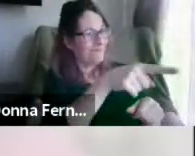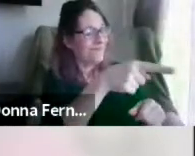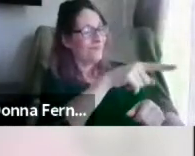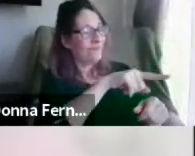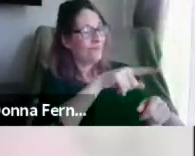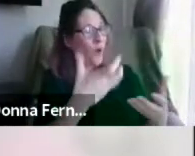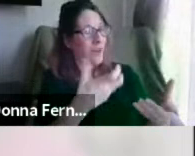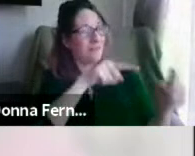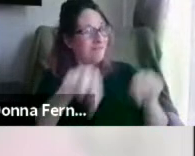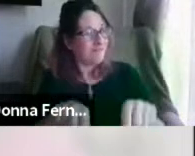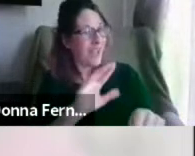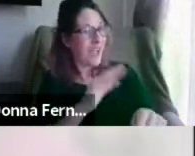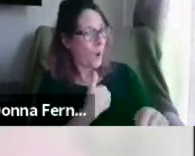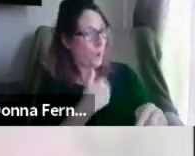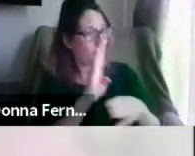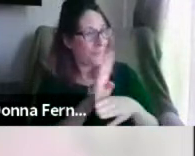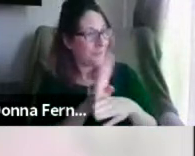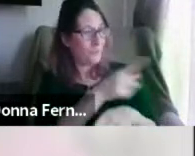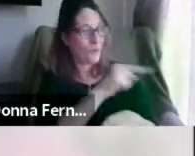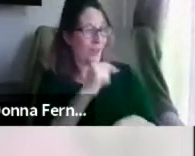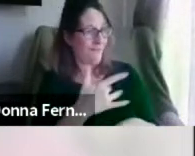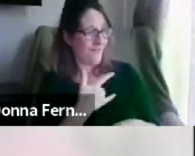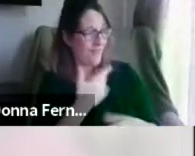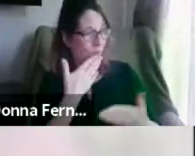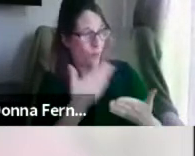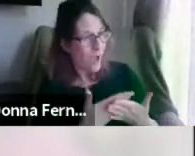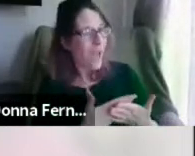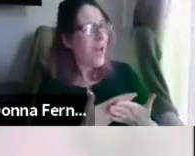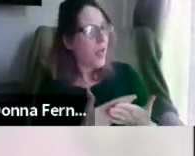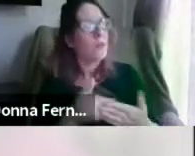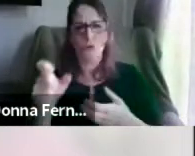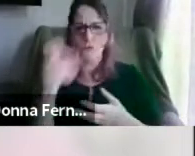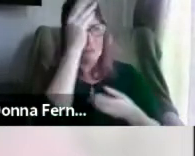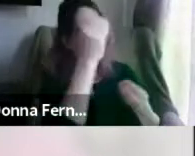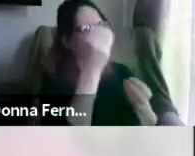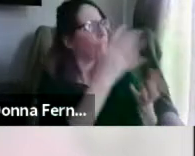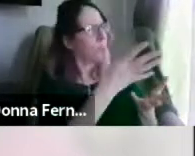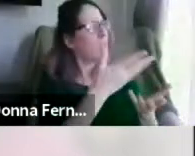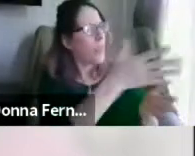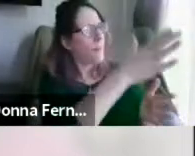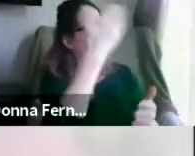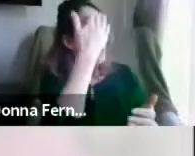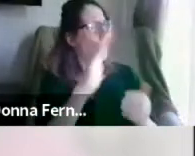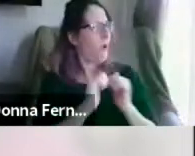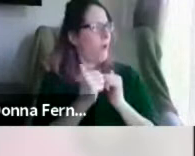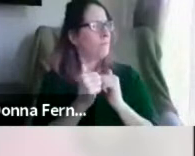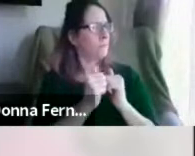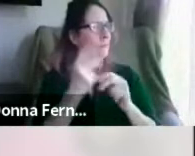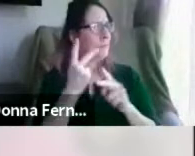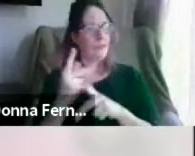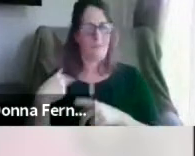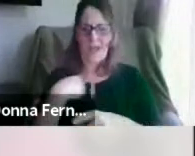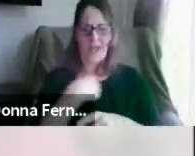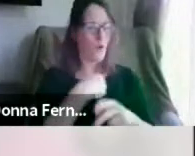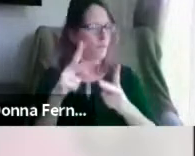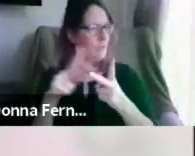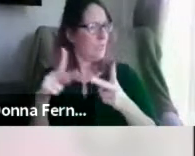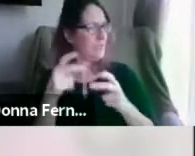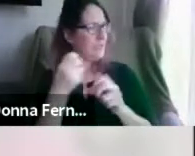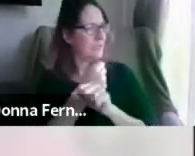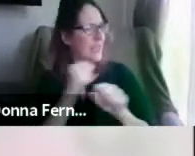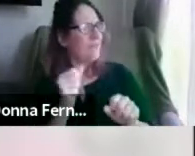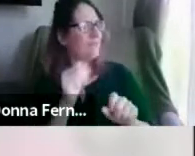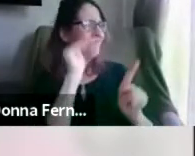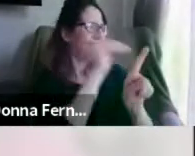establishment. Let them know of your sanitation practices that you've adopted since COVID started, and also remind them kindly